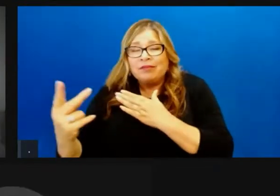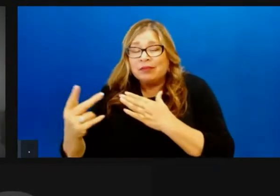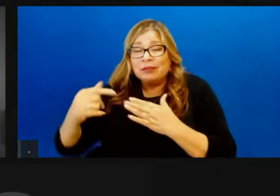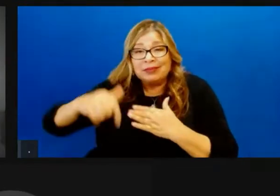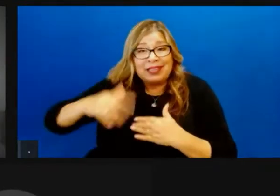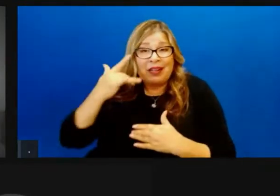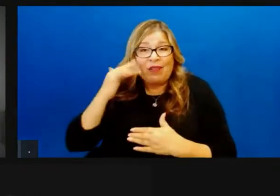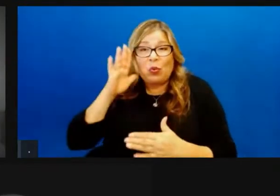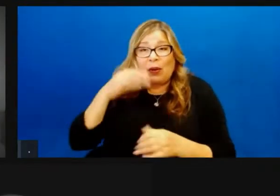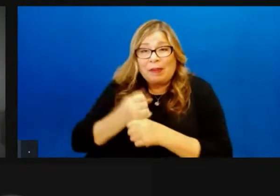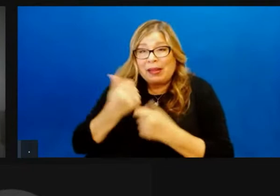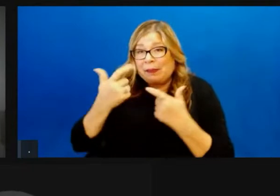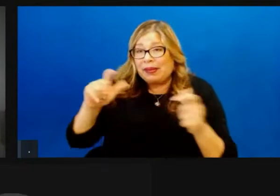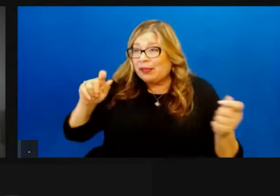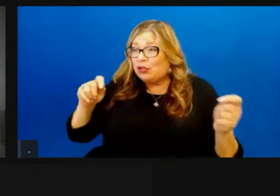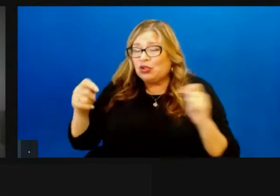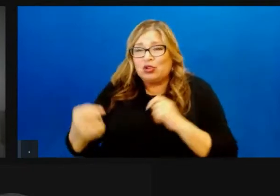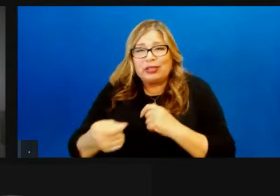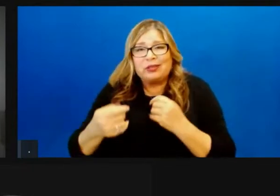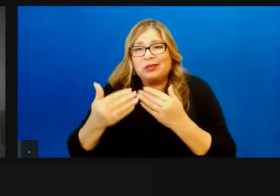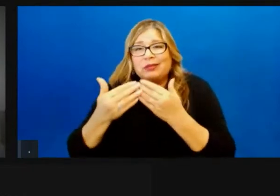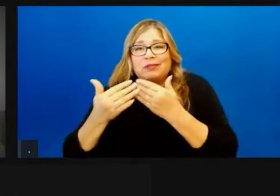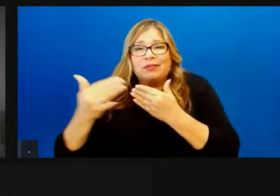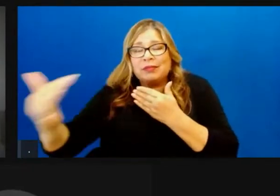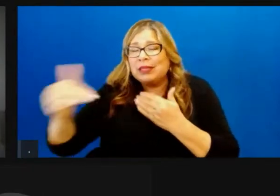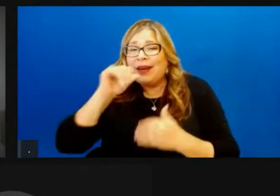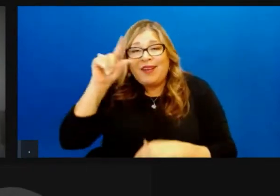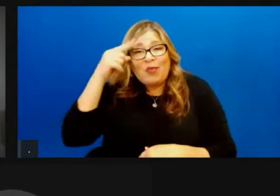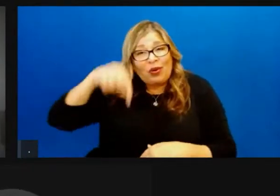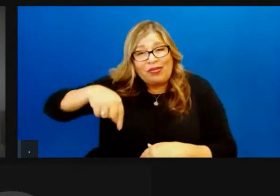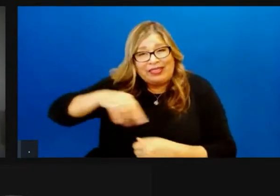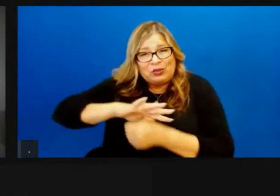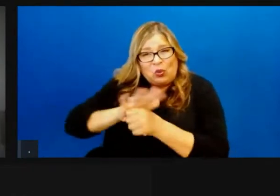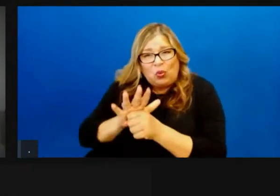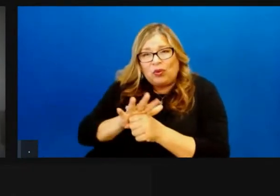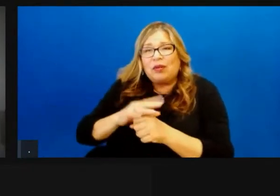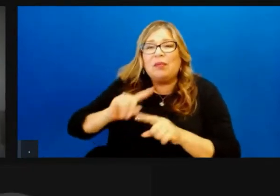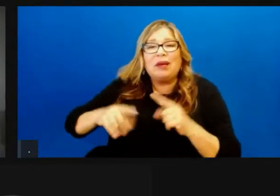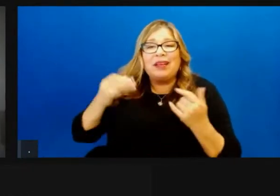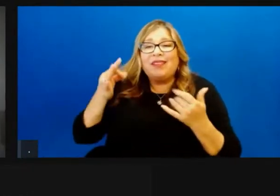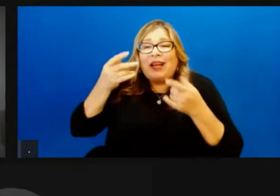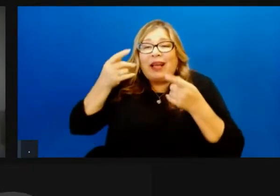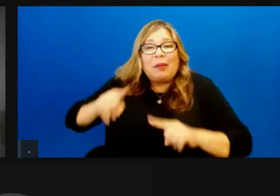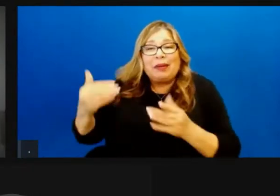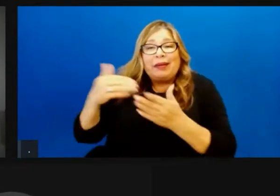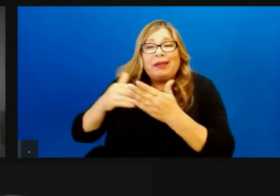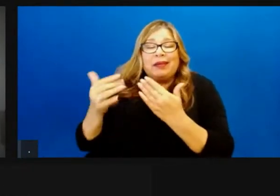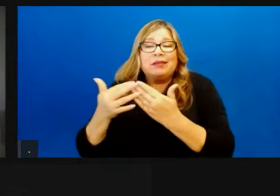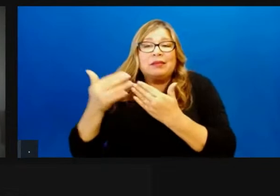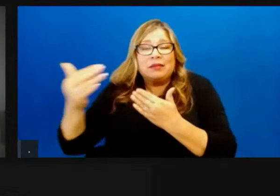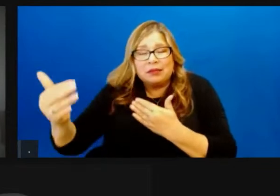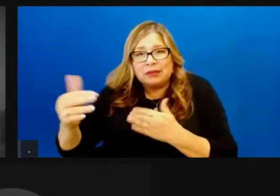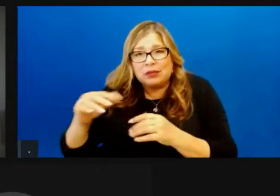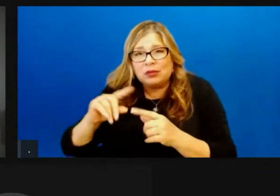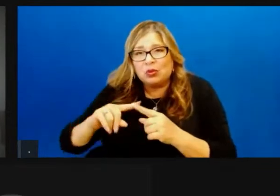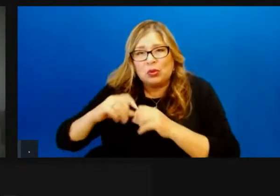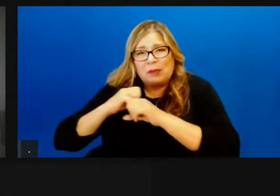measures do you see happening that might buttress the state against the next pandemic and the